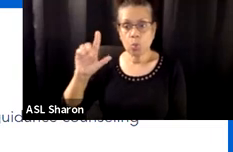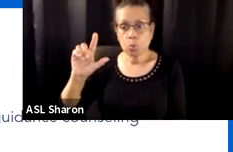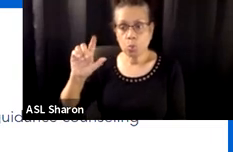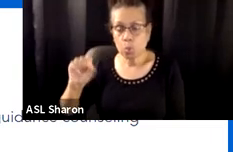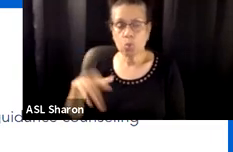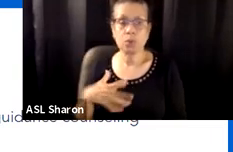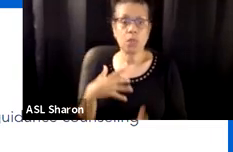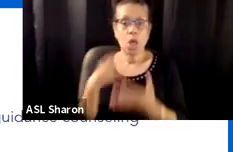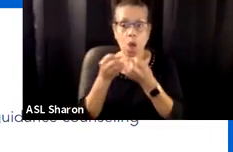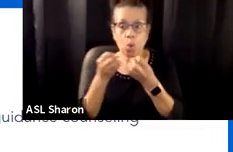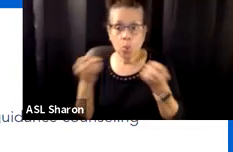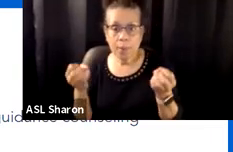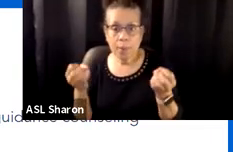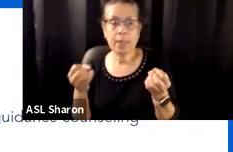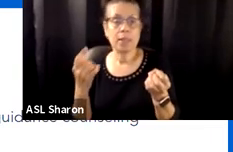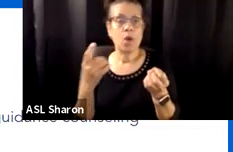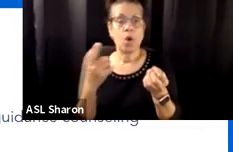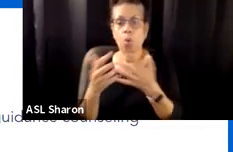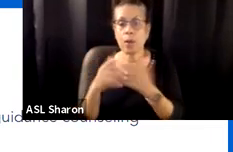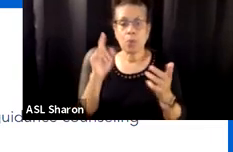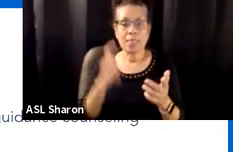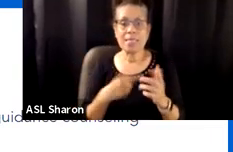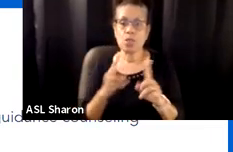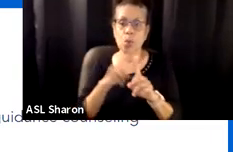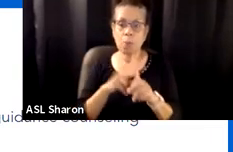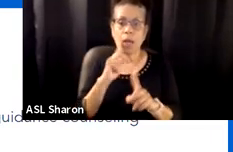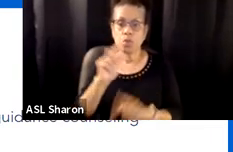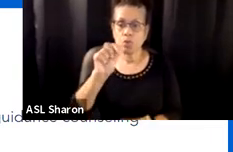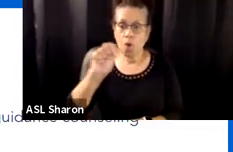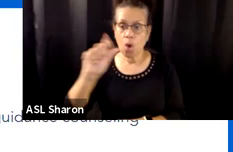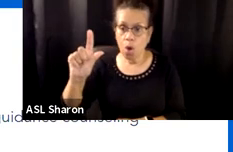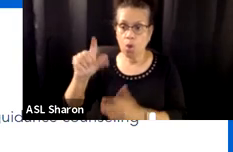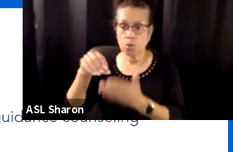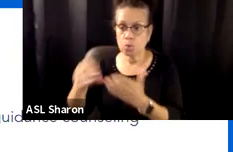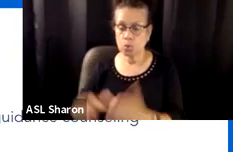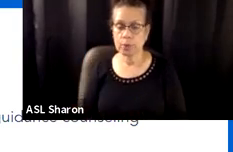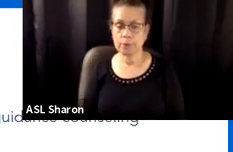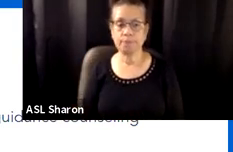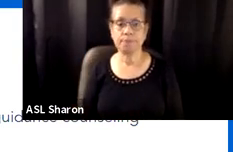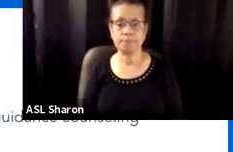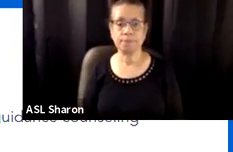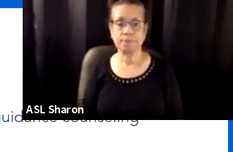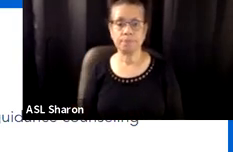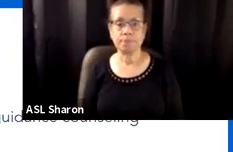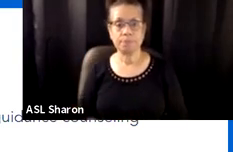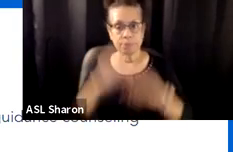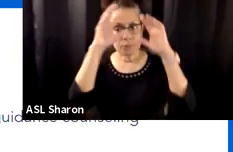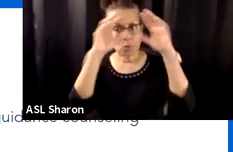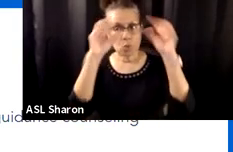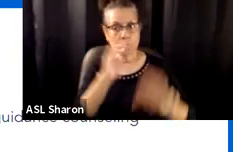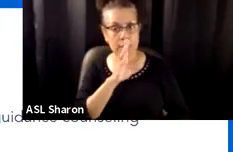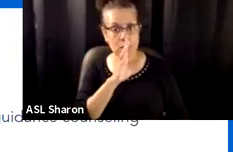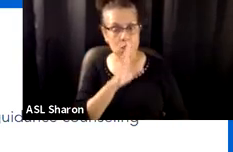support our program and the expectation for all students i also just want to add um that